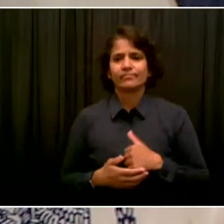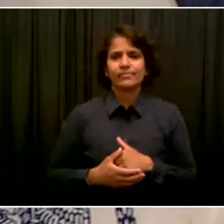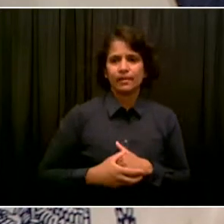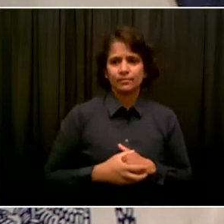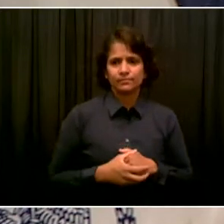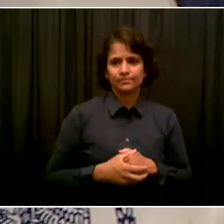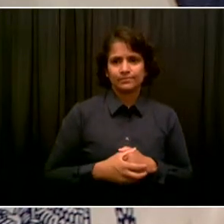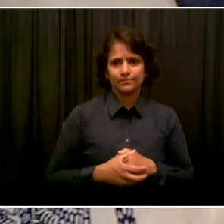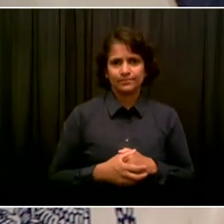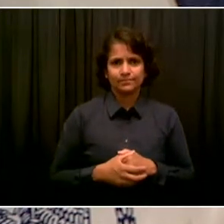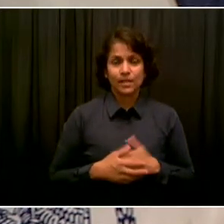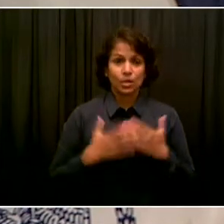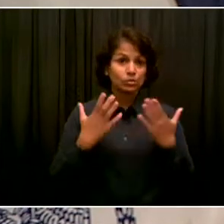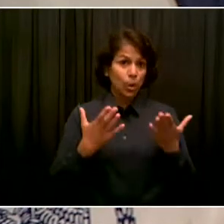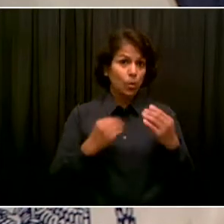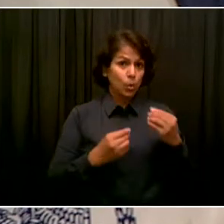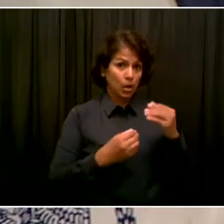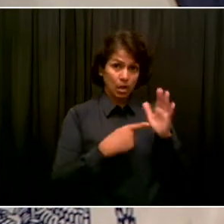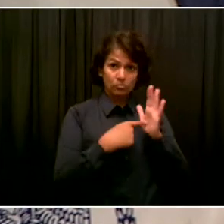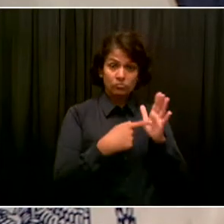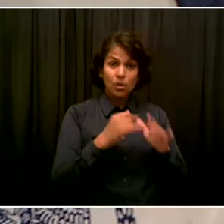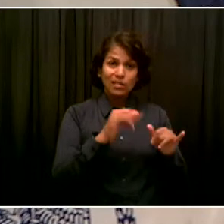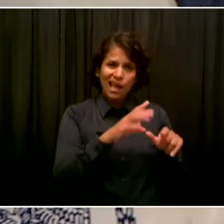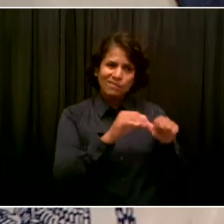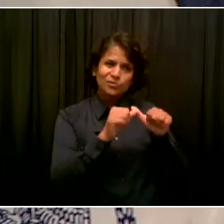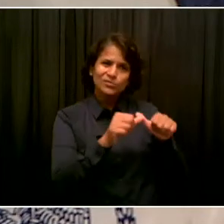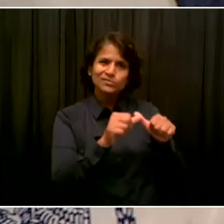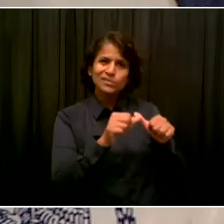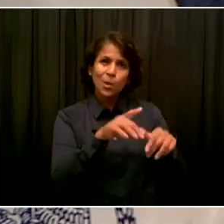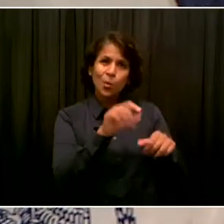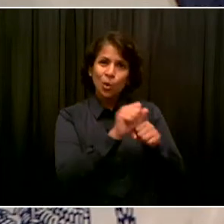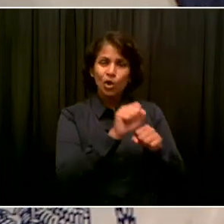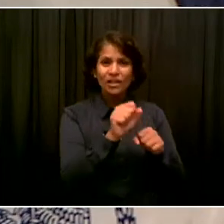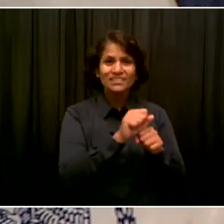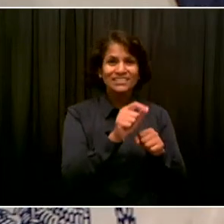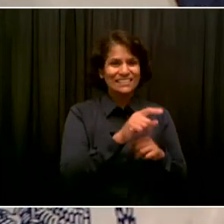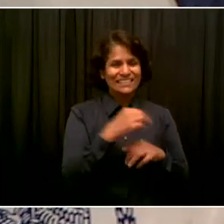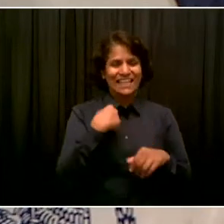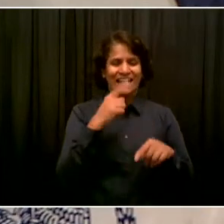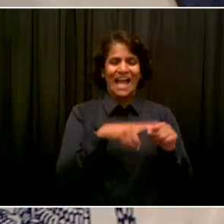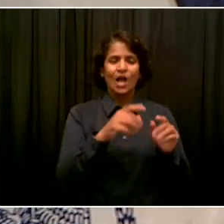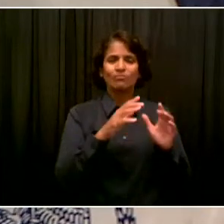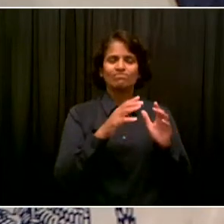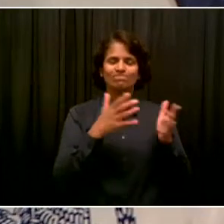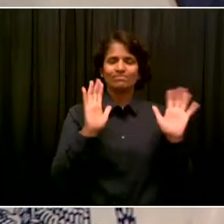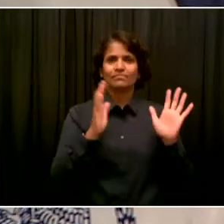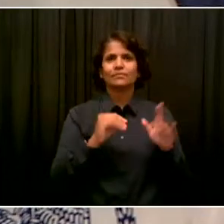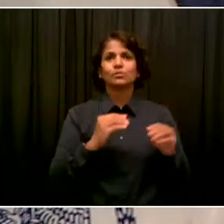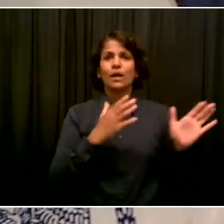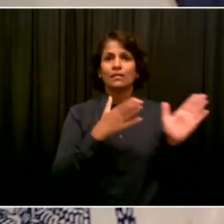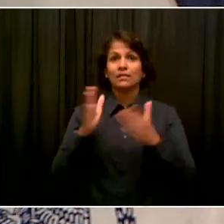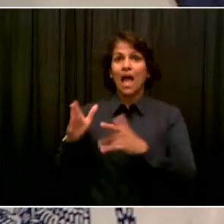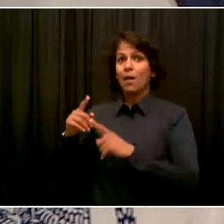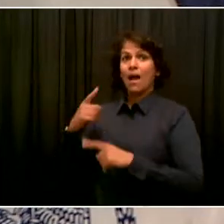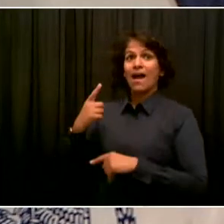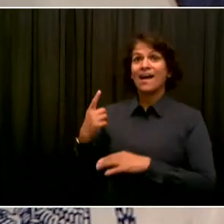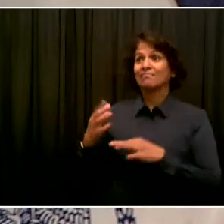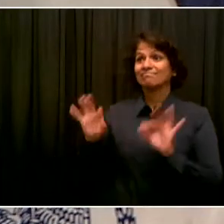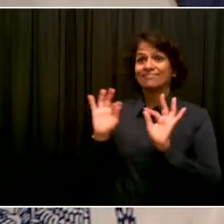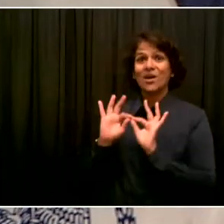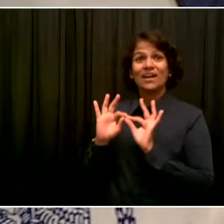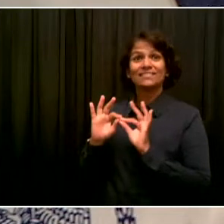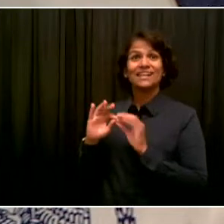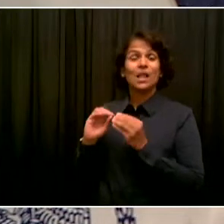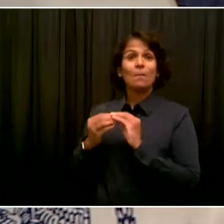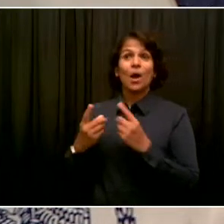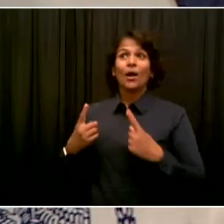keep working with every tool we've got to fix it. What's moving, what's inspiring is that the big goals, the sort of